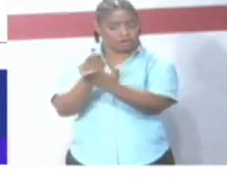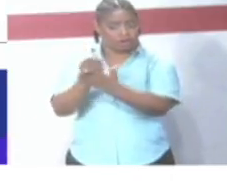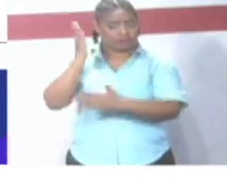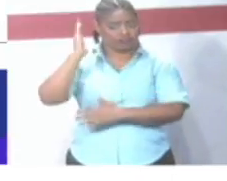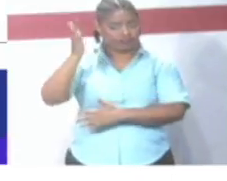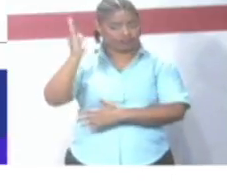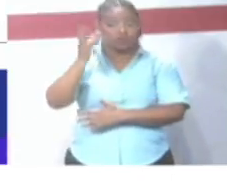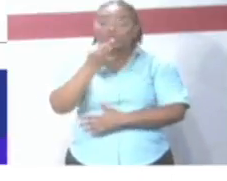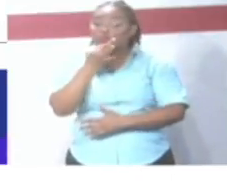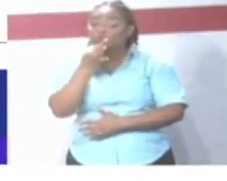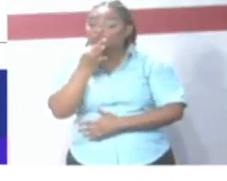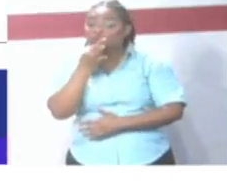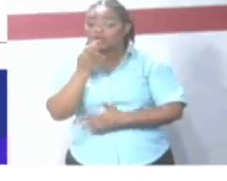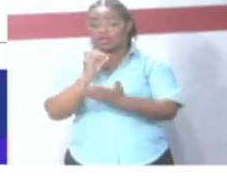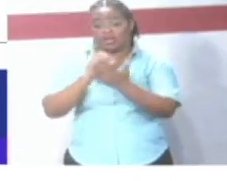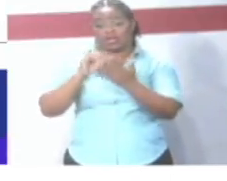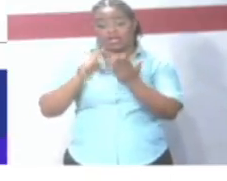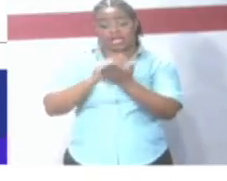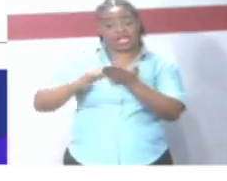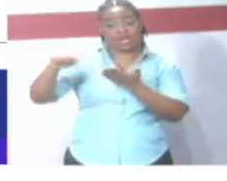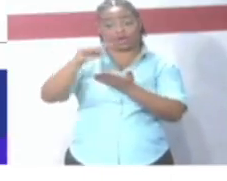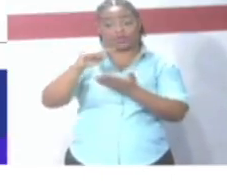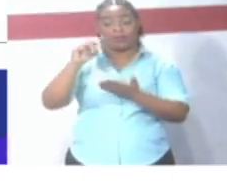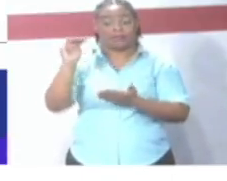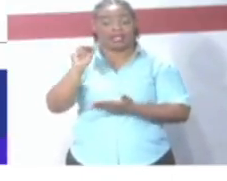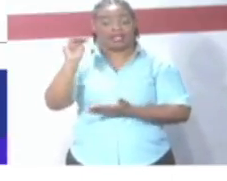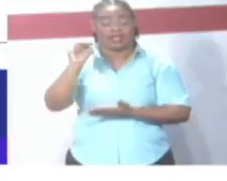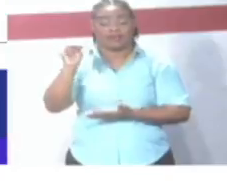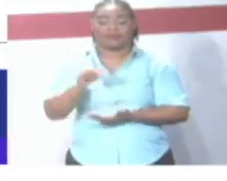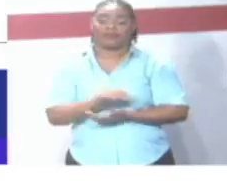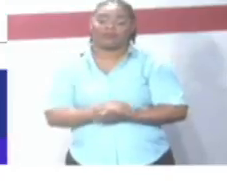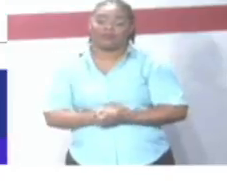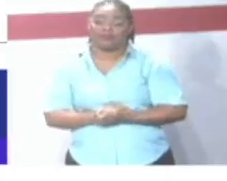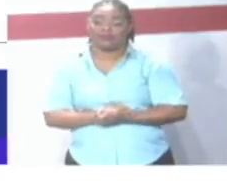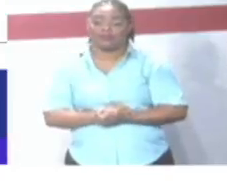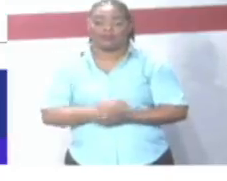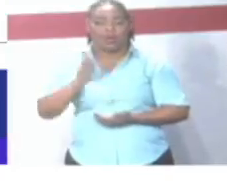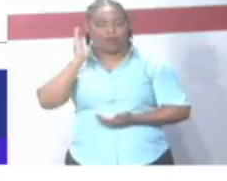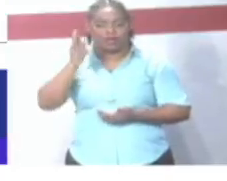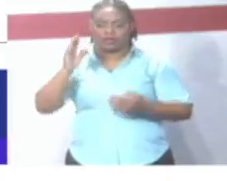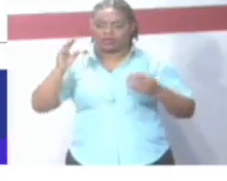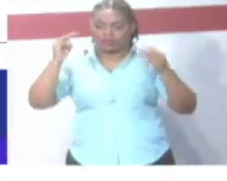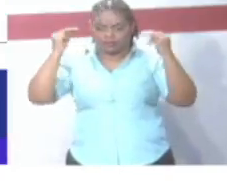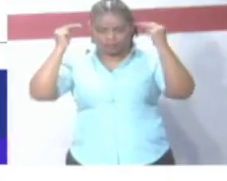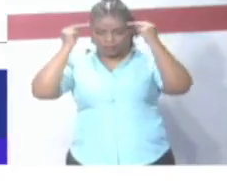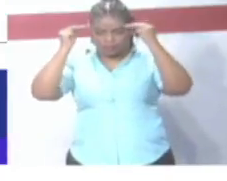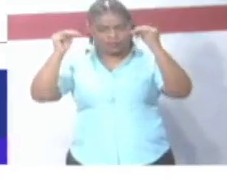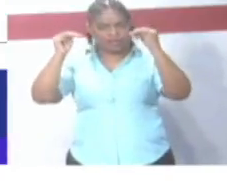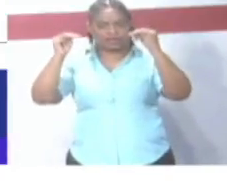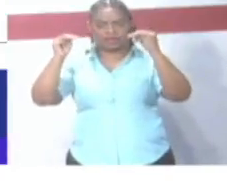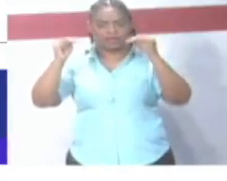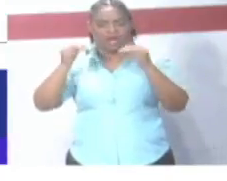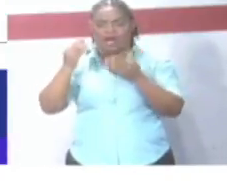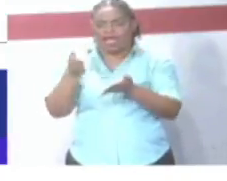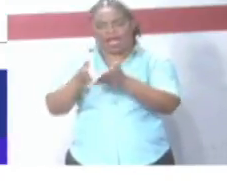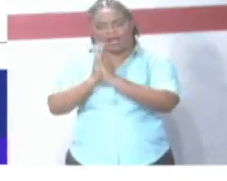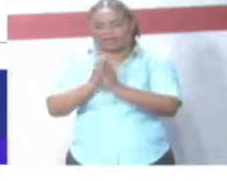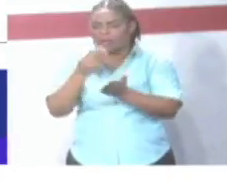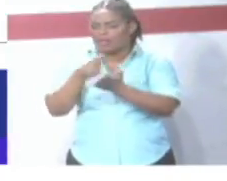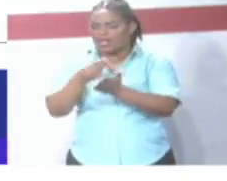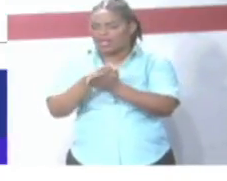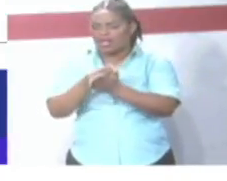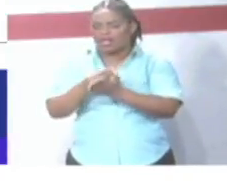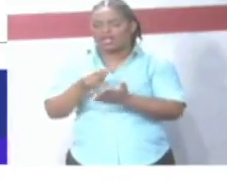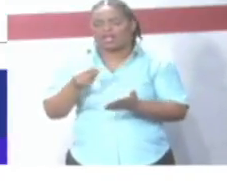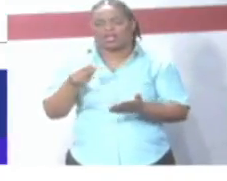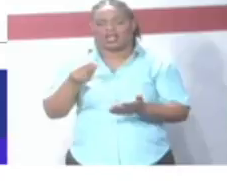resources would the Ministry of Health be requesting to aid in the fight against COVID-19? Also, will funds continue to be